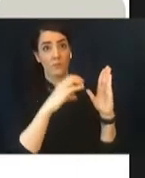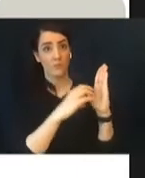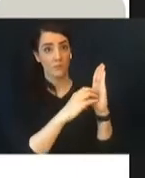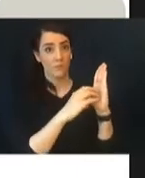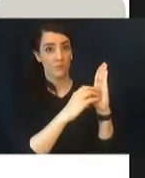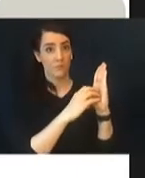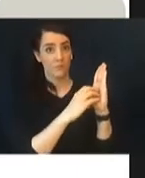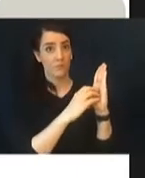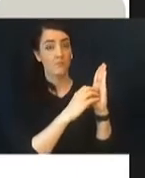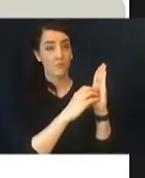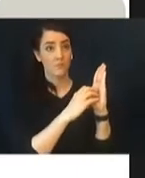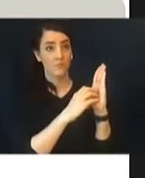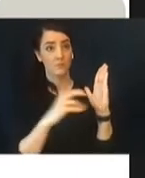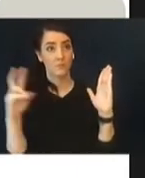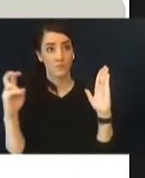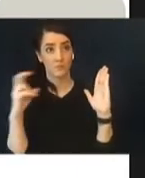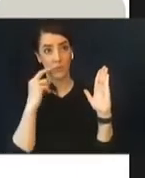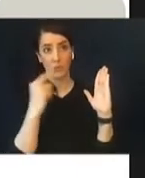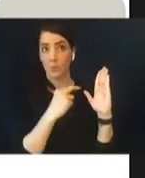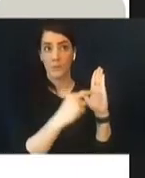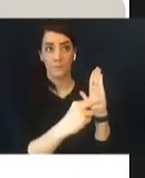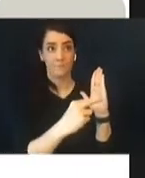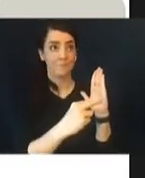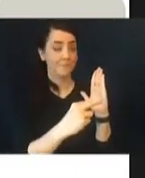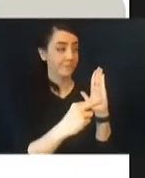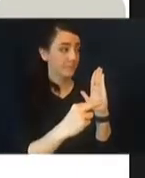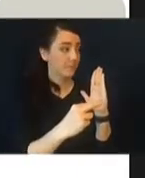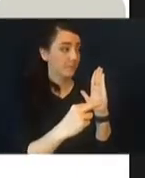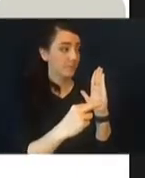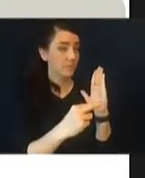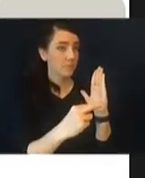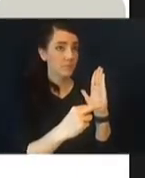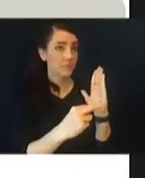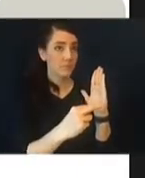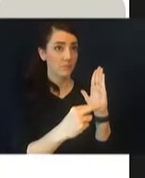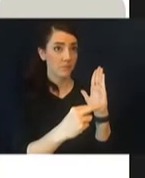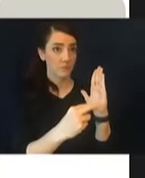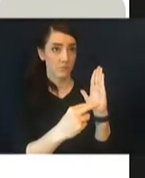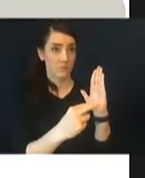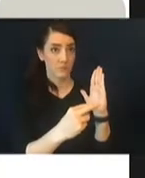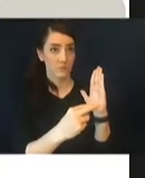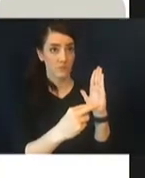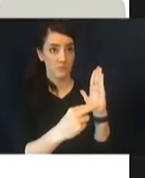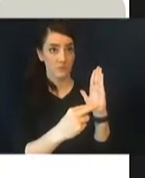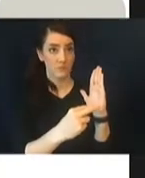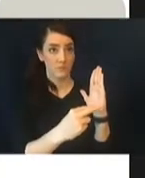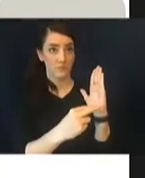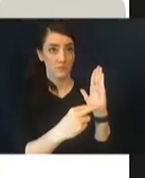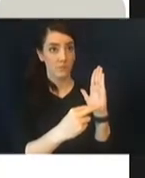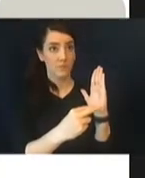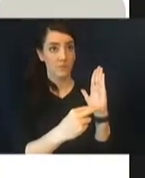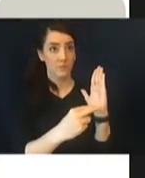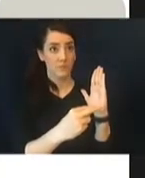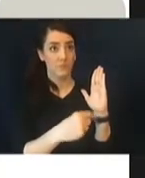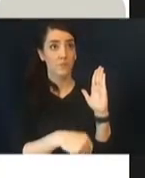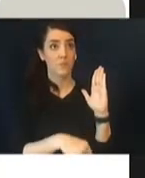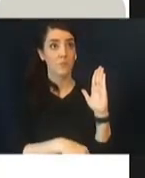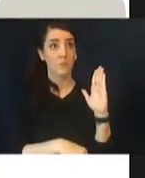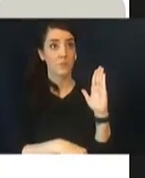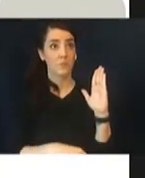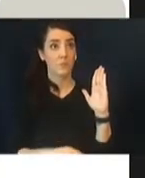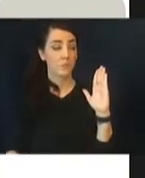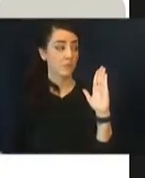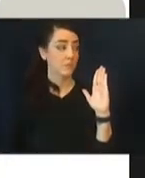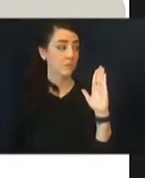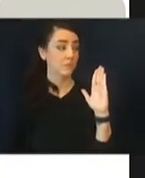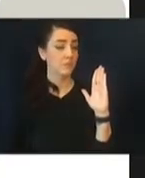Ukrainian peasantry resisted and fought back. Thus was established the problem, the dynamic, that would plague the